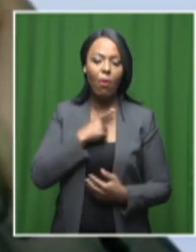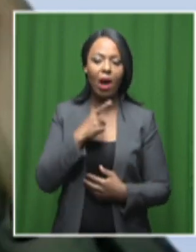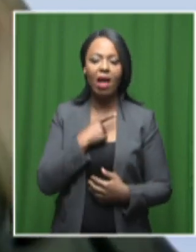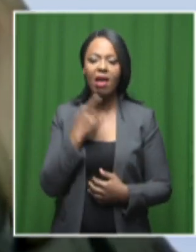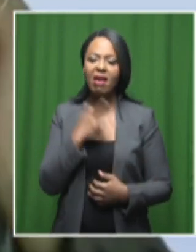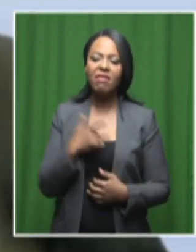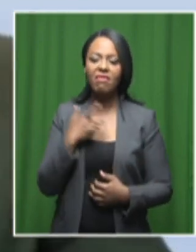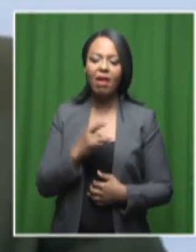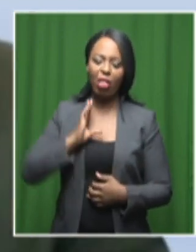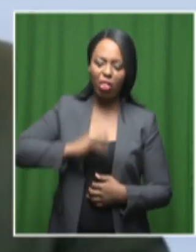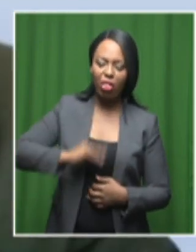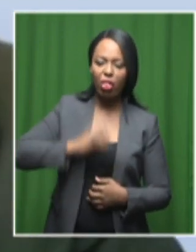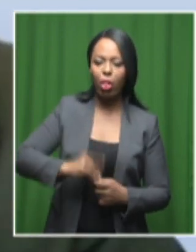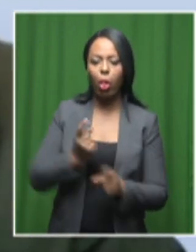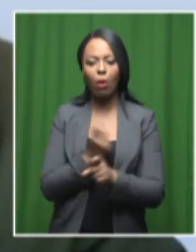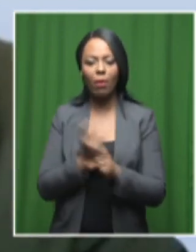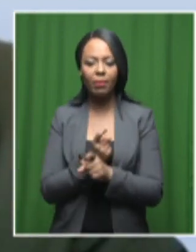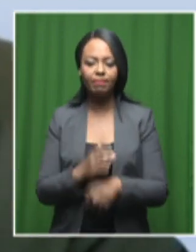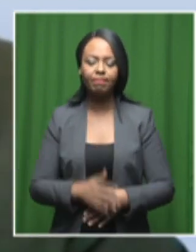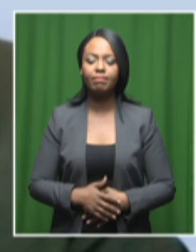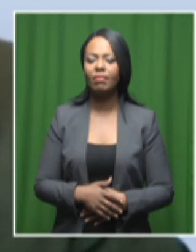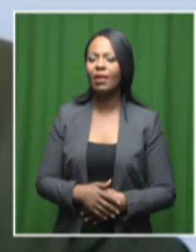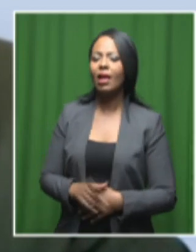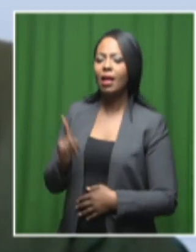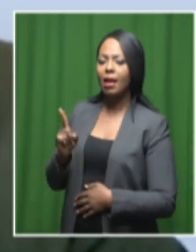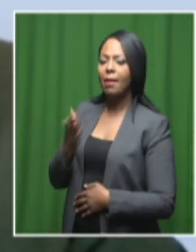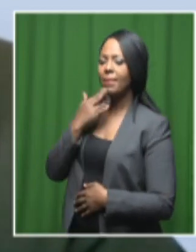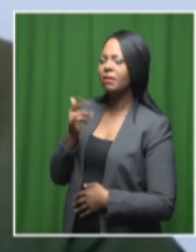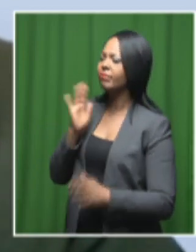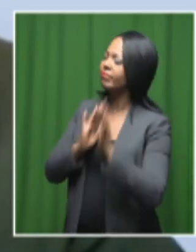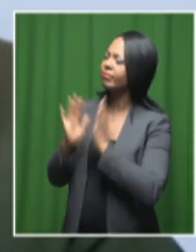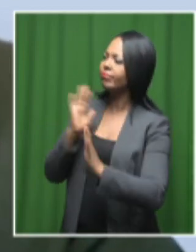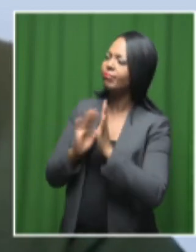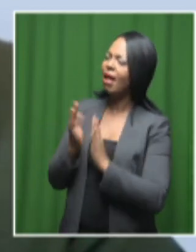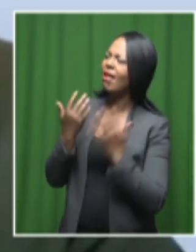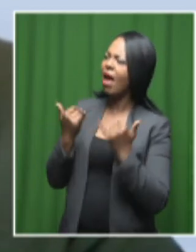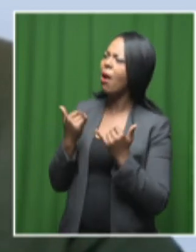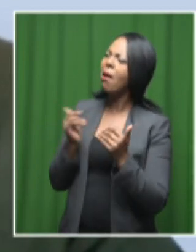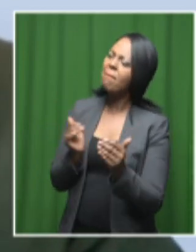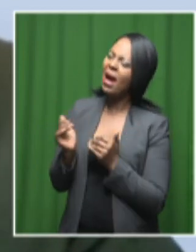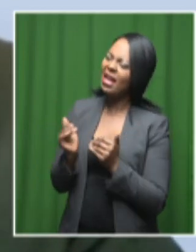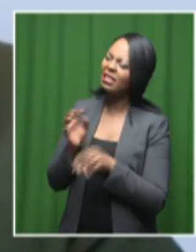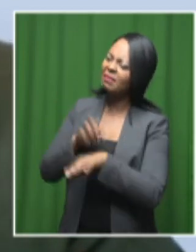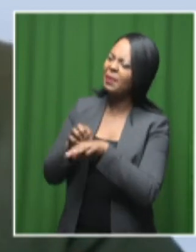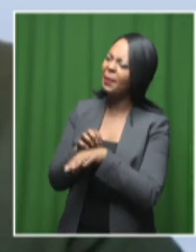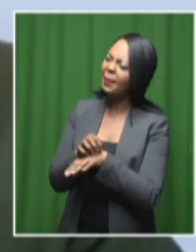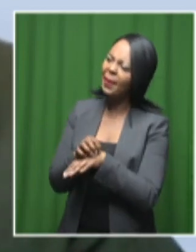And take us through how one can go about managing it.